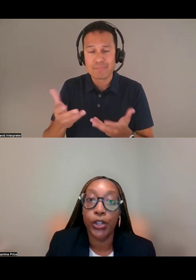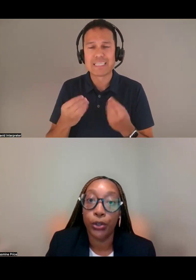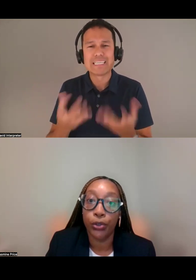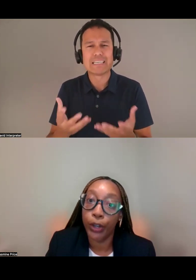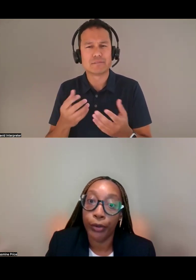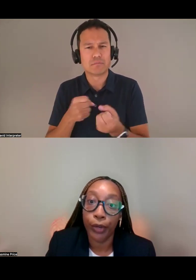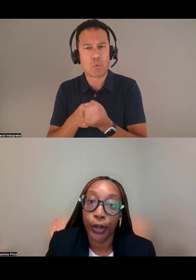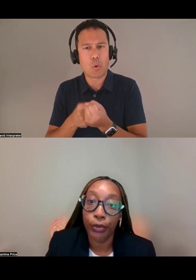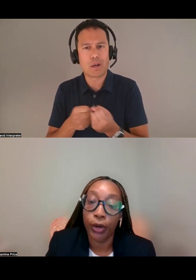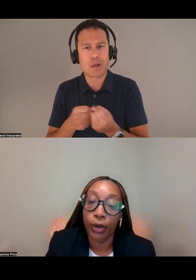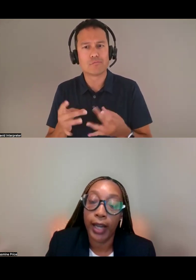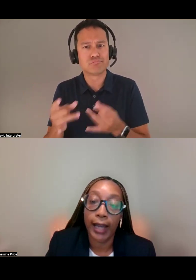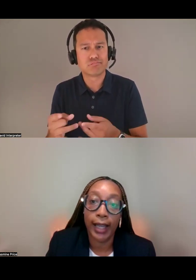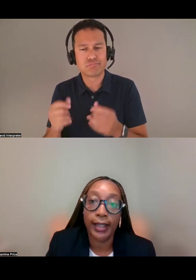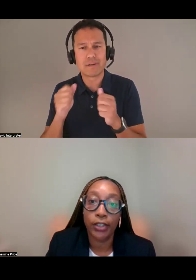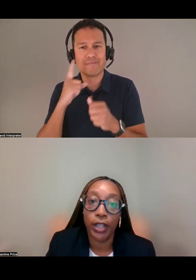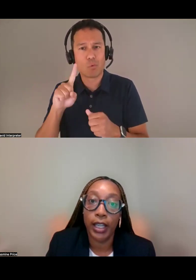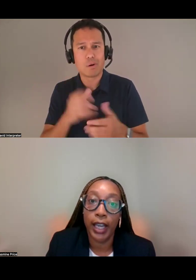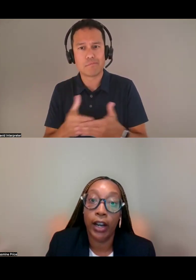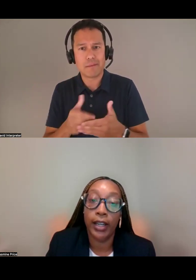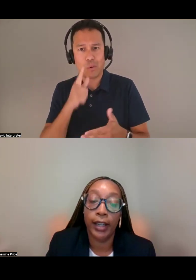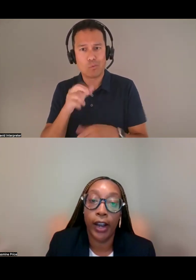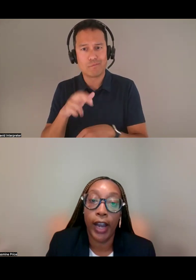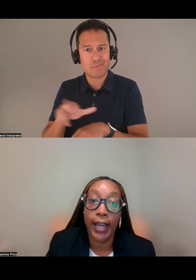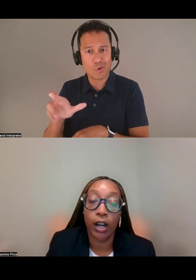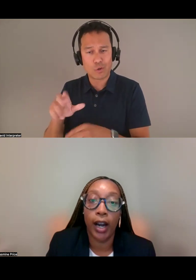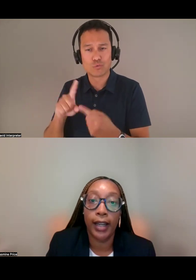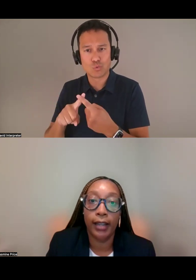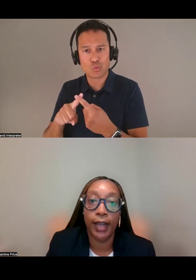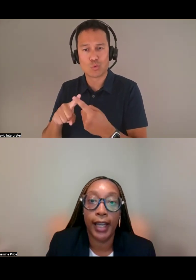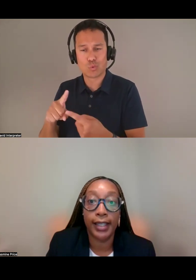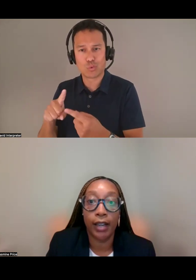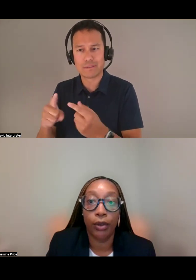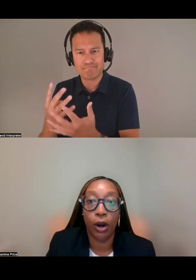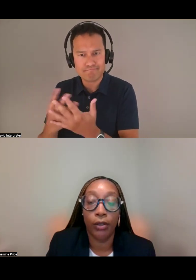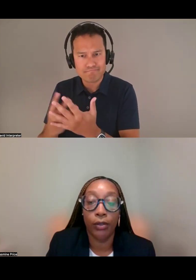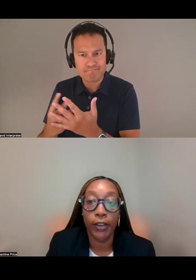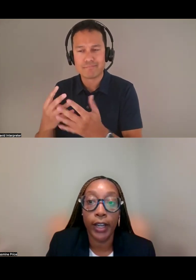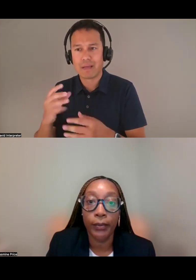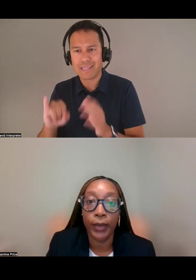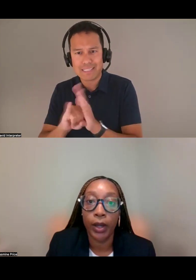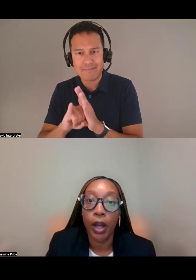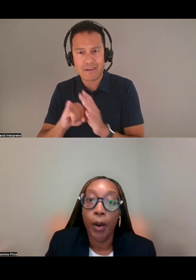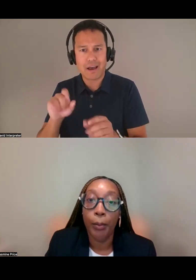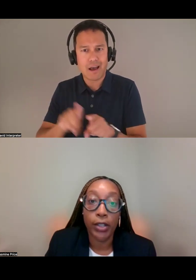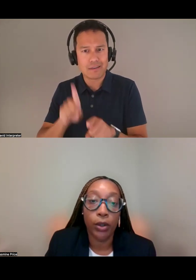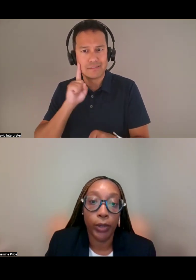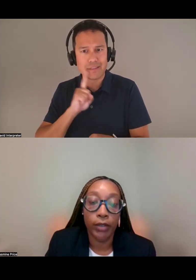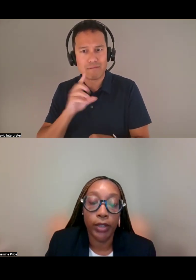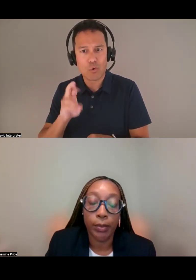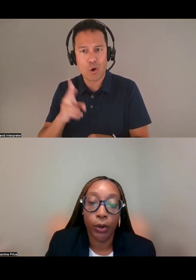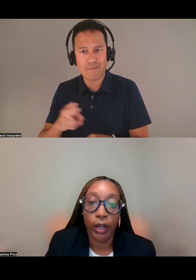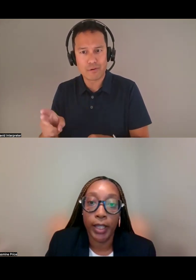whose children are referred for a diagnostic screening and are identified as deaf or hard of hearing. Based